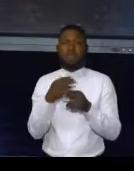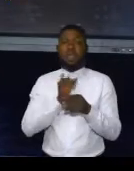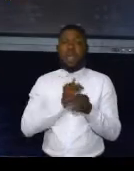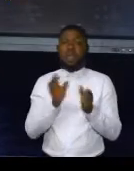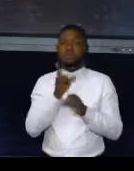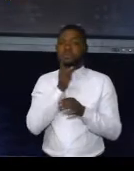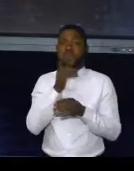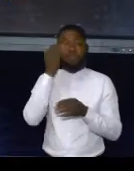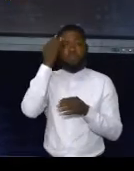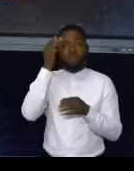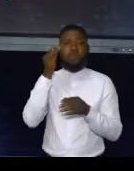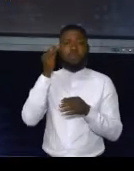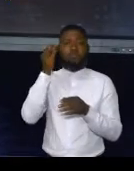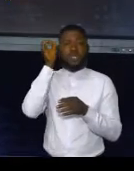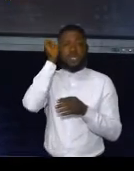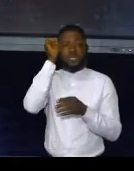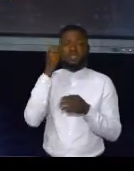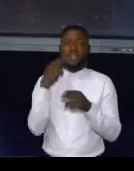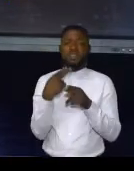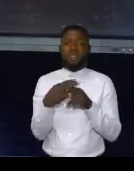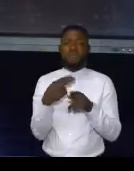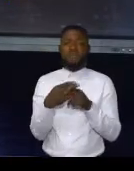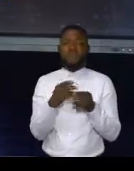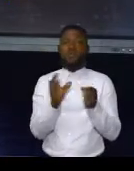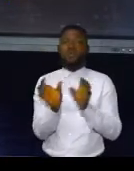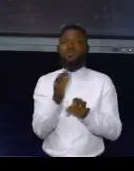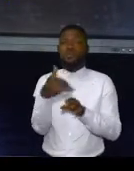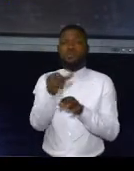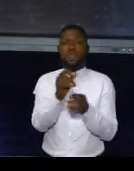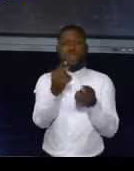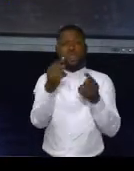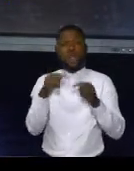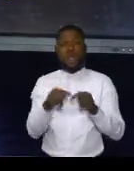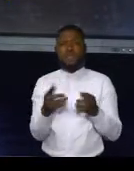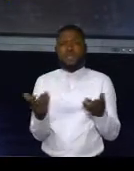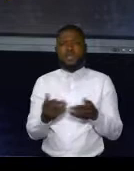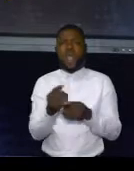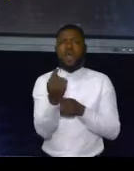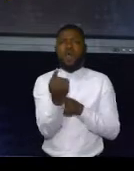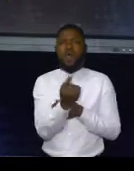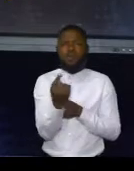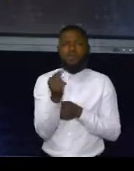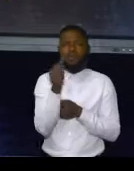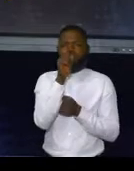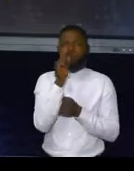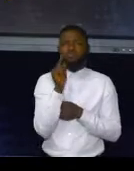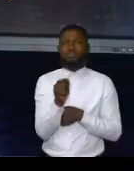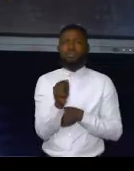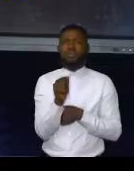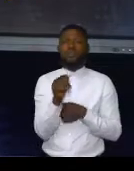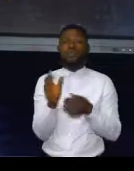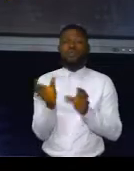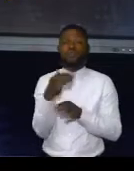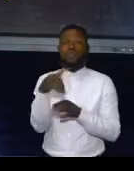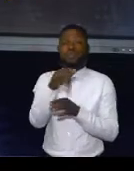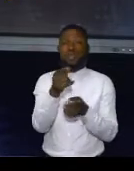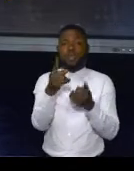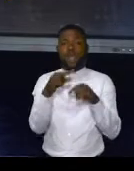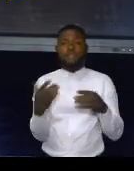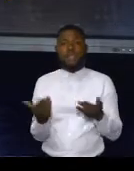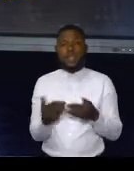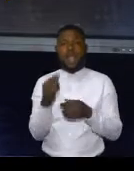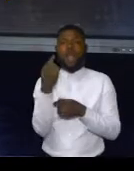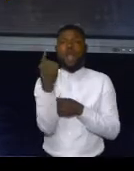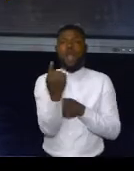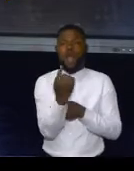name. I do not know his name. Do they come here always? That's the question. Do